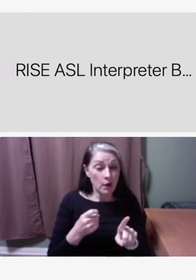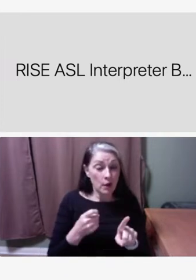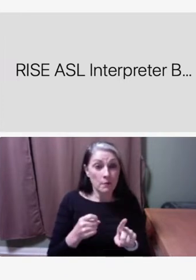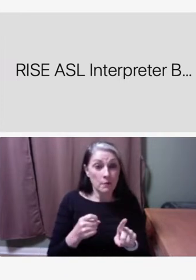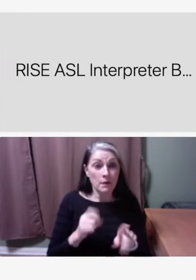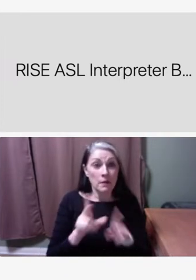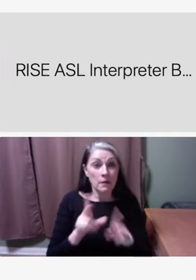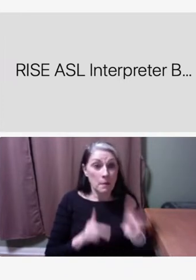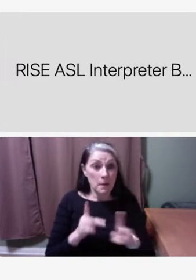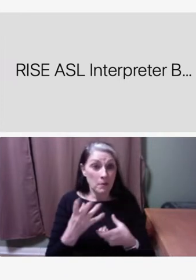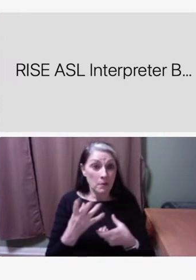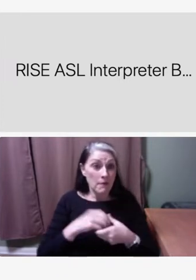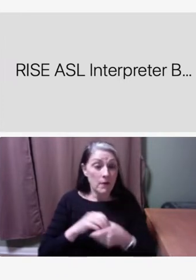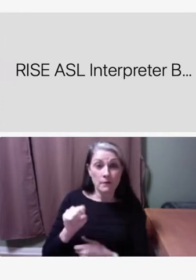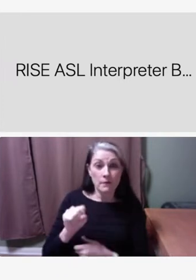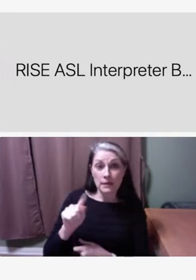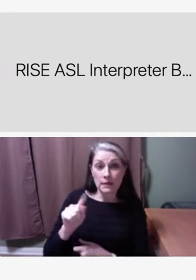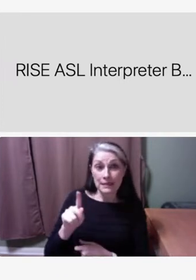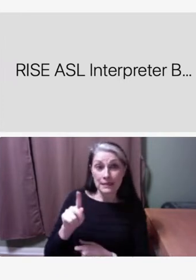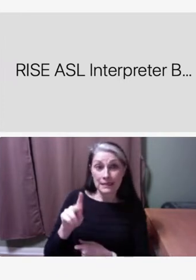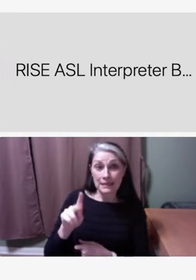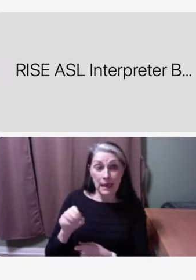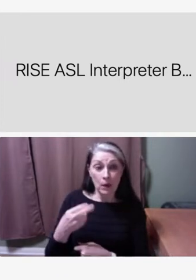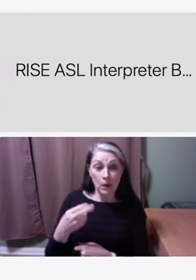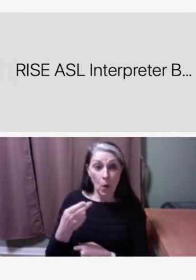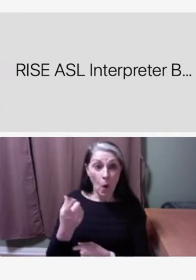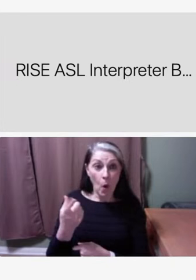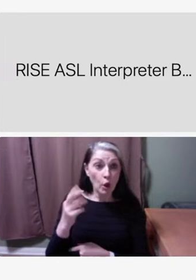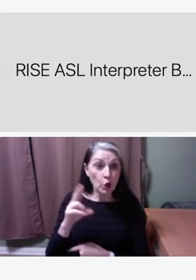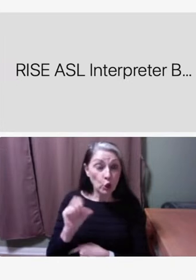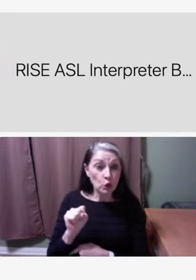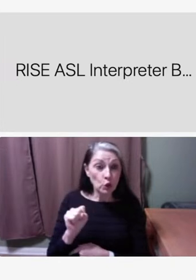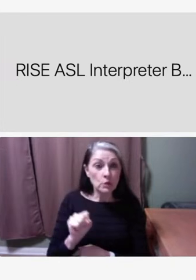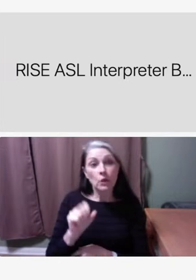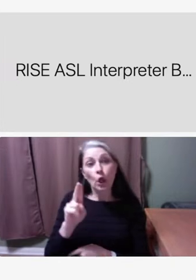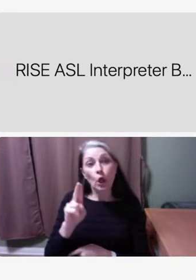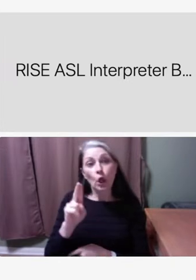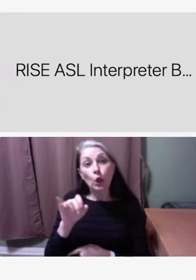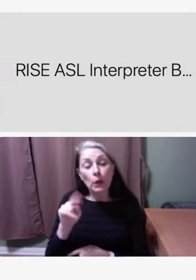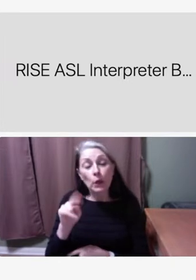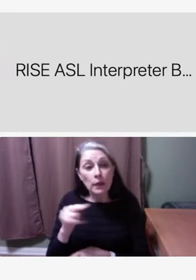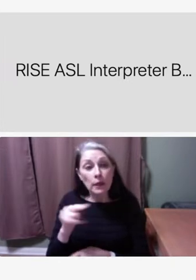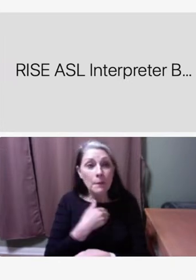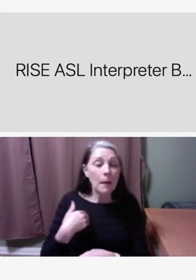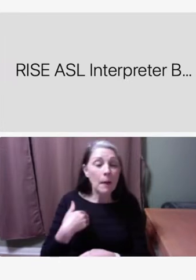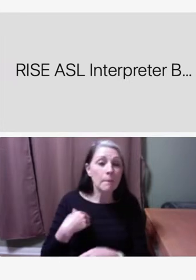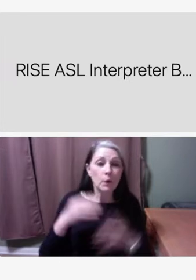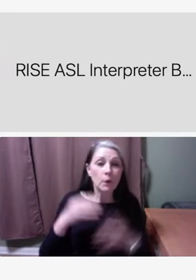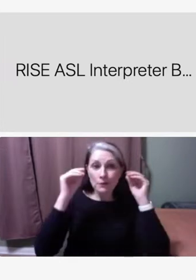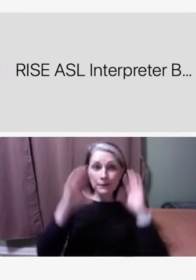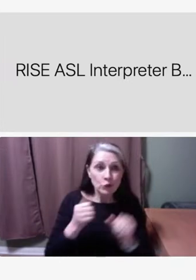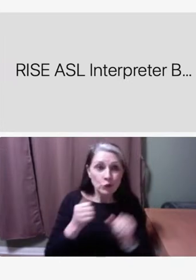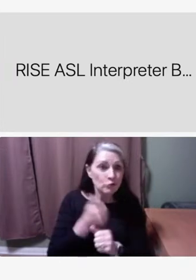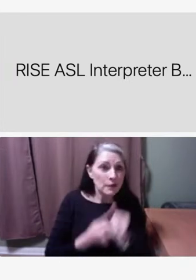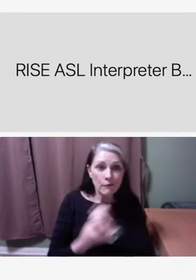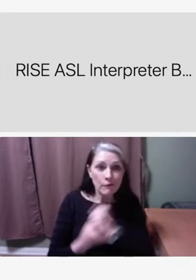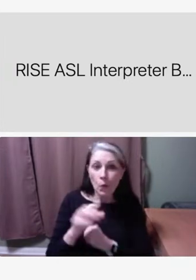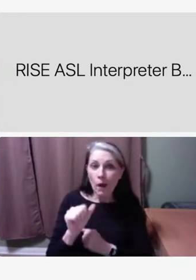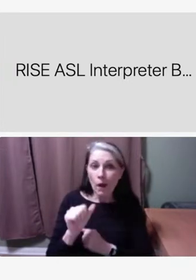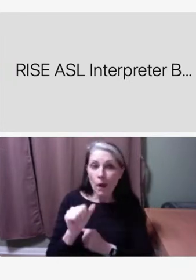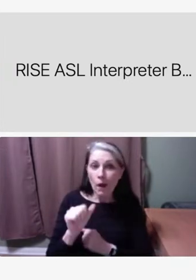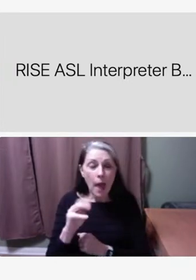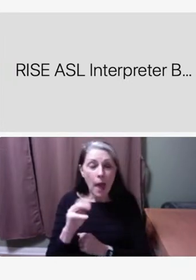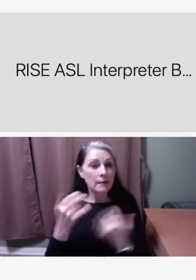union members, teachers, administrators, so that everybody has an input. So that's in the process right now, what we're